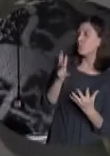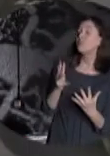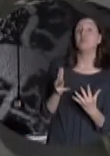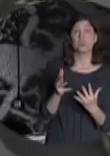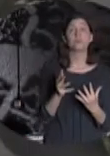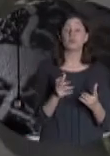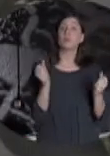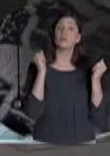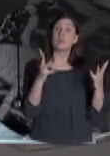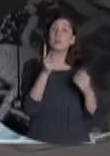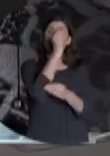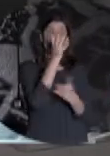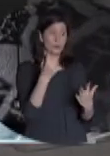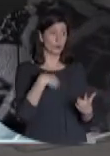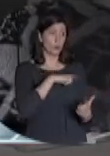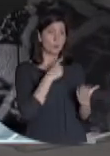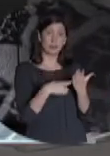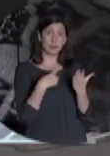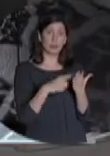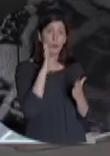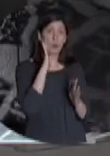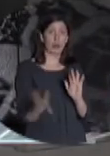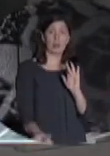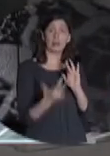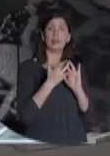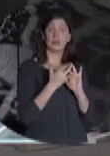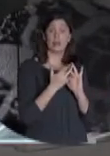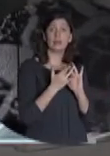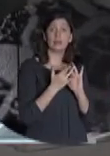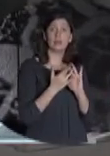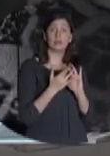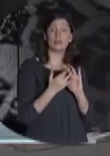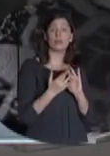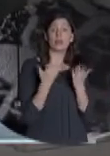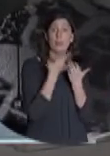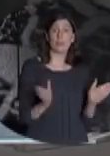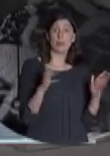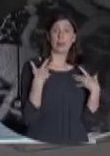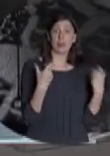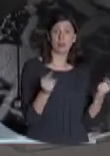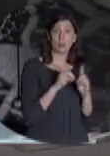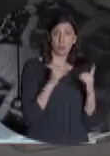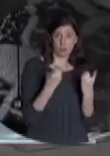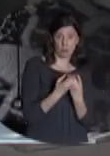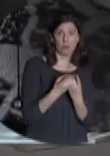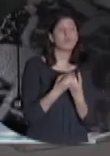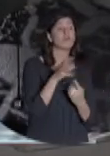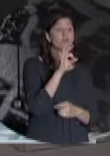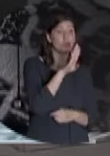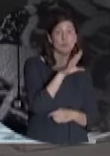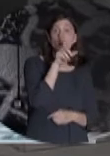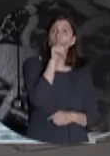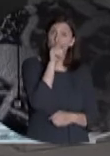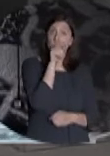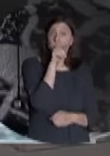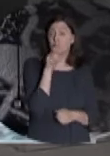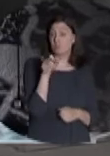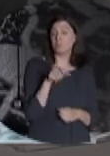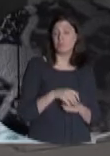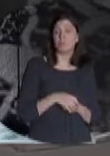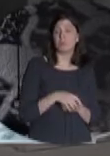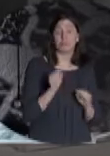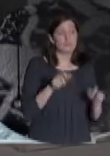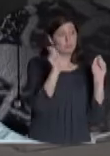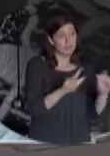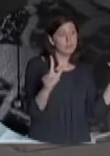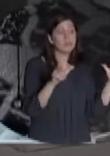this information that we discussed today will be linked to on our Cleveland Department of Public Health website. You can also find us on Facebook and Twitter. And I would also encourage